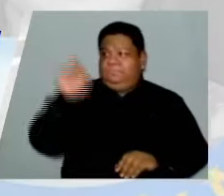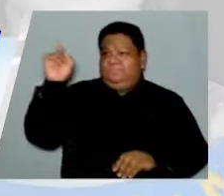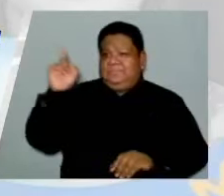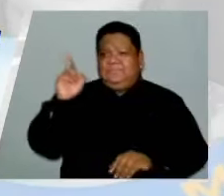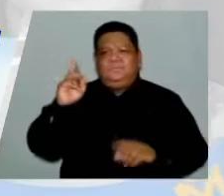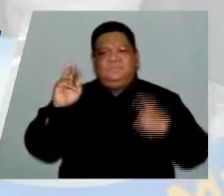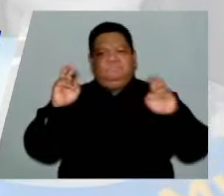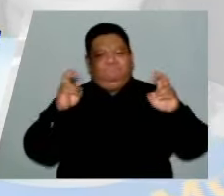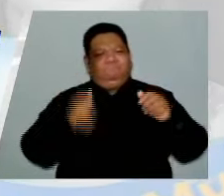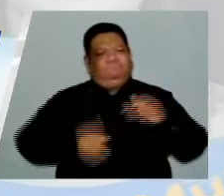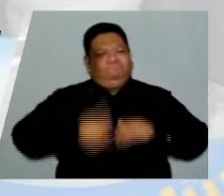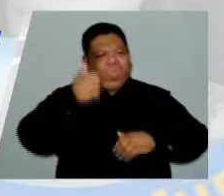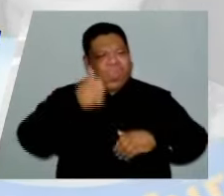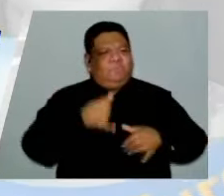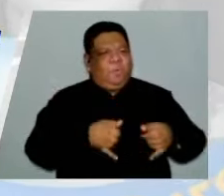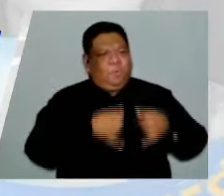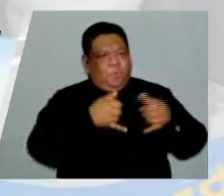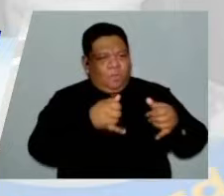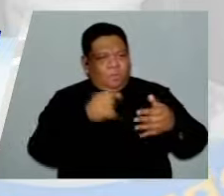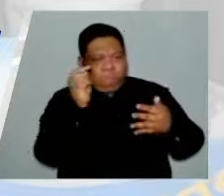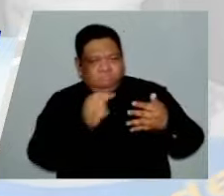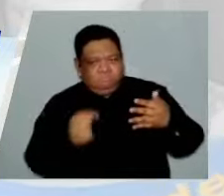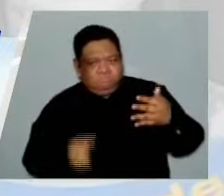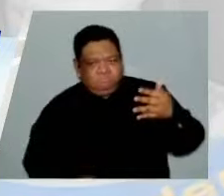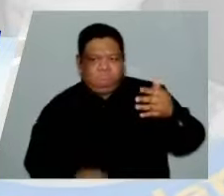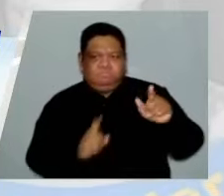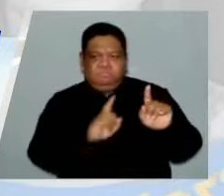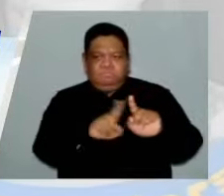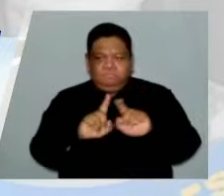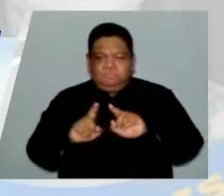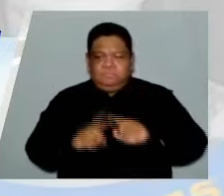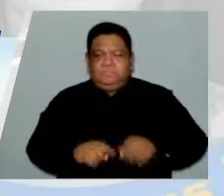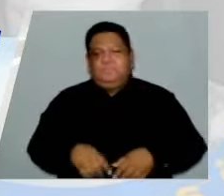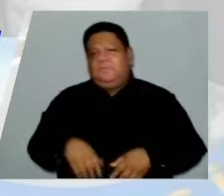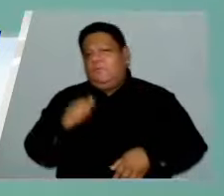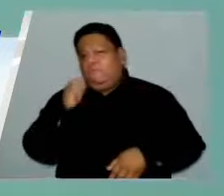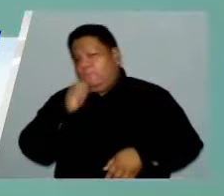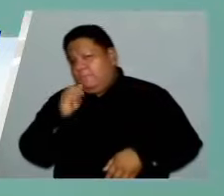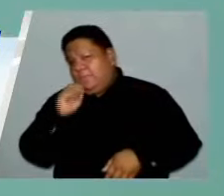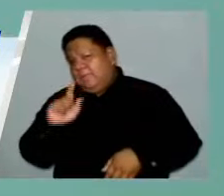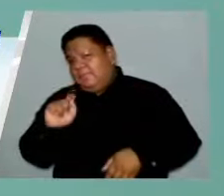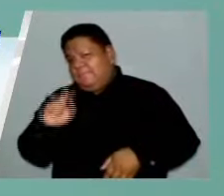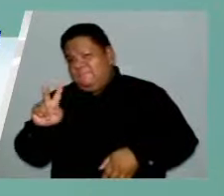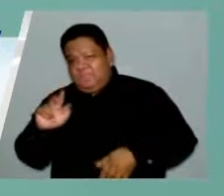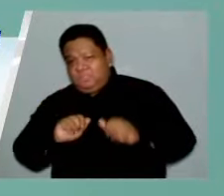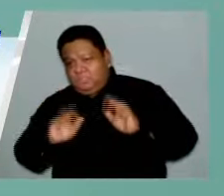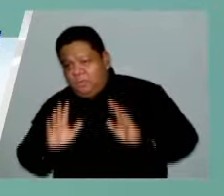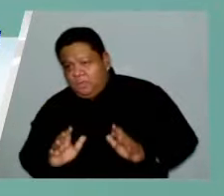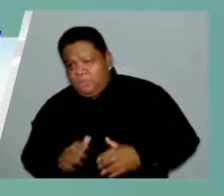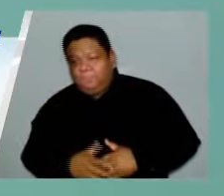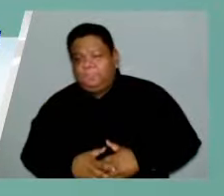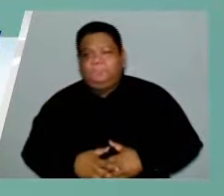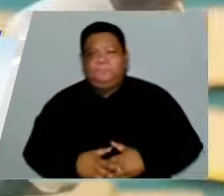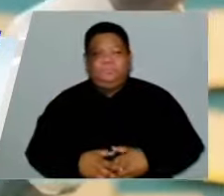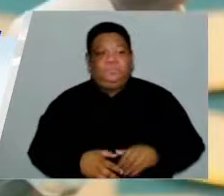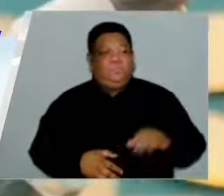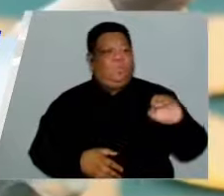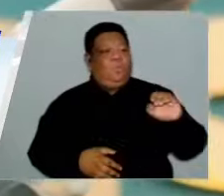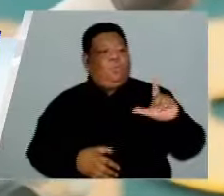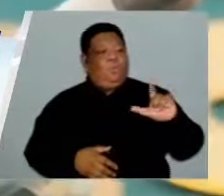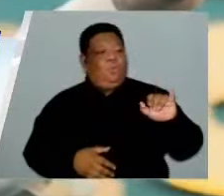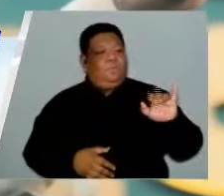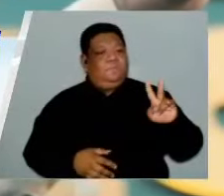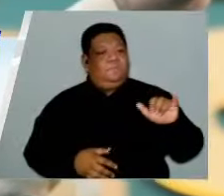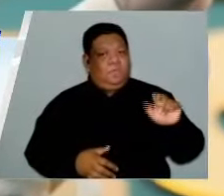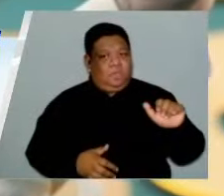Selena Gomez ang Female TV Star of the Year para sa Only Murders in the Building. At TV Performance of the Year si Billie